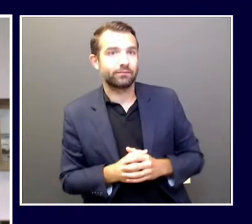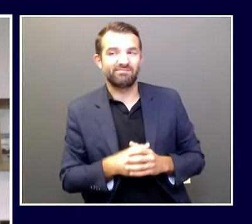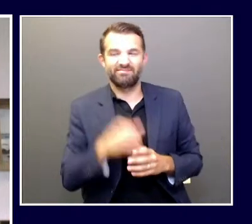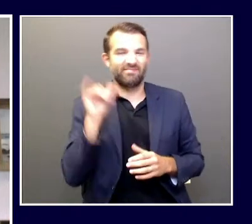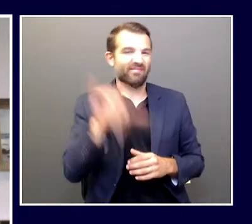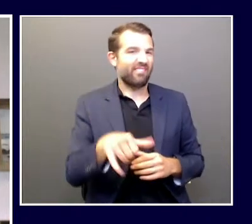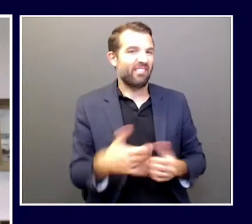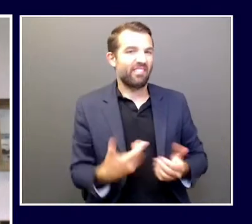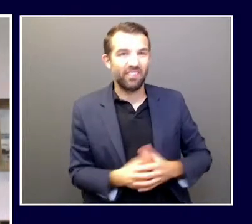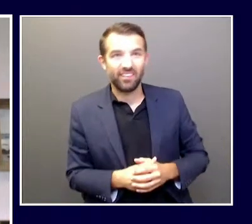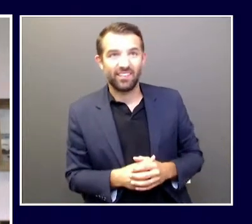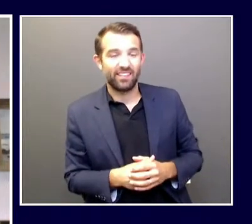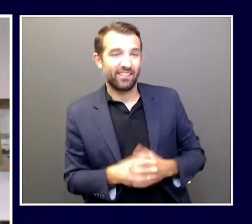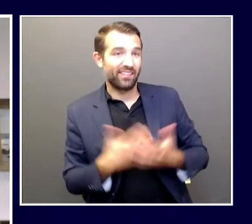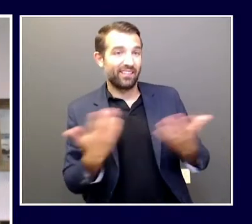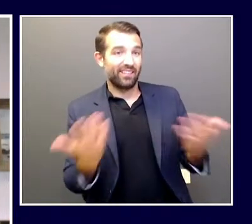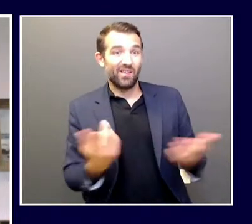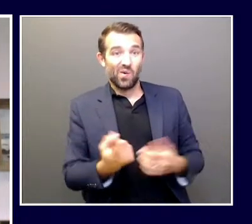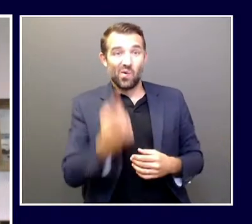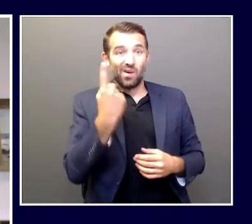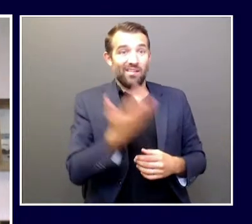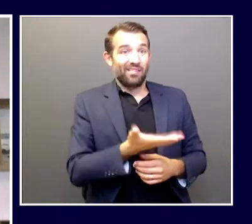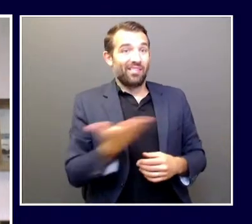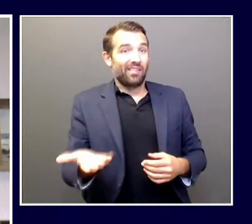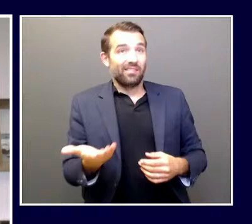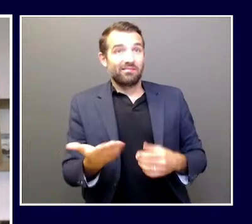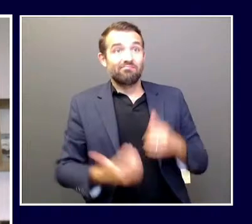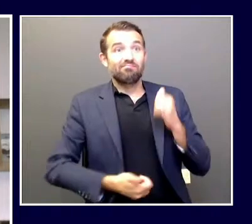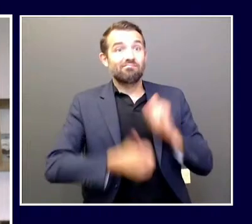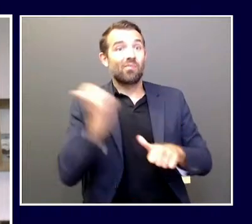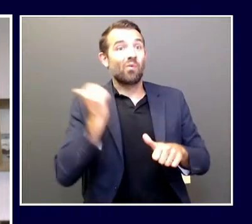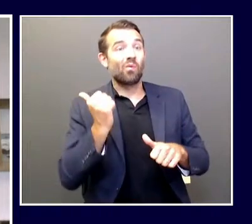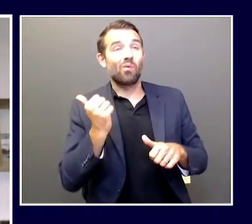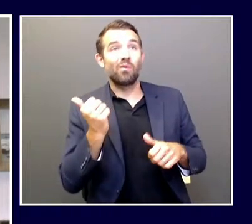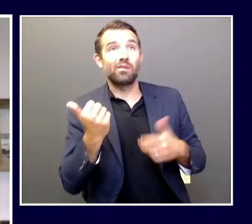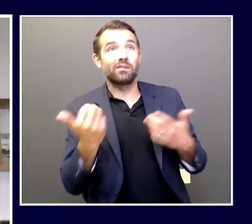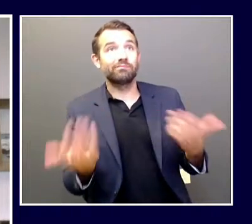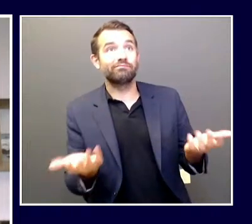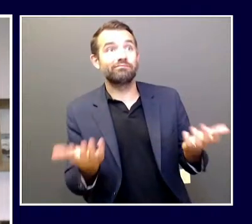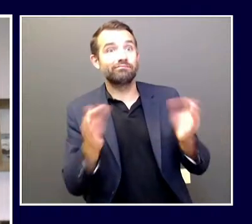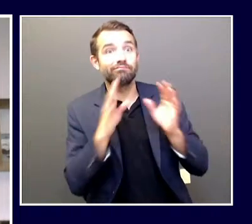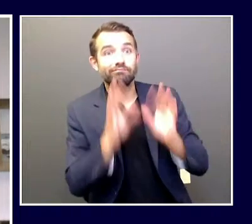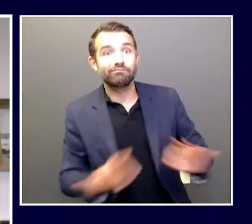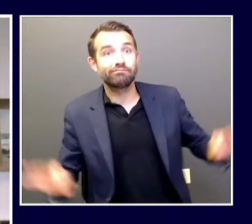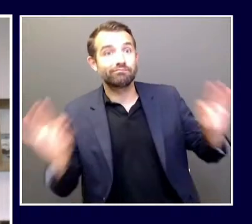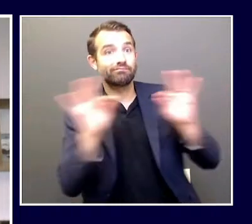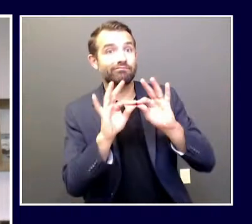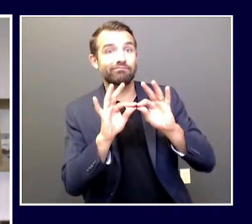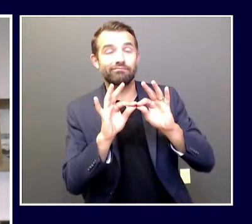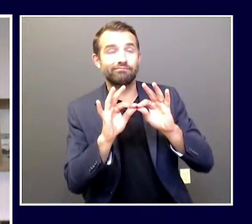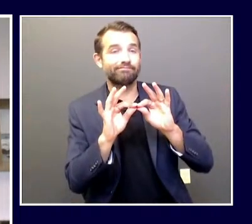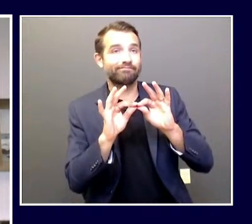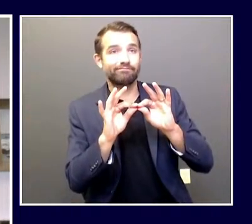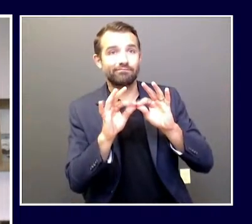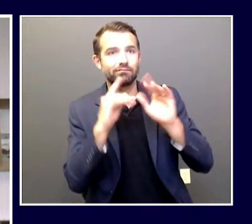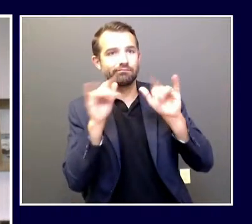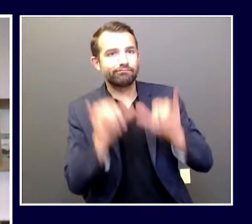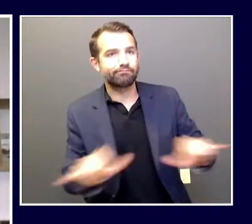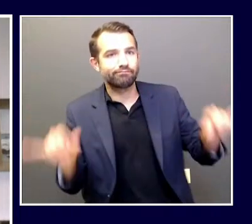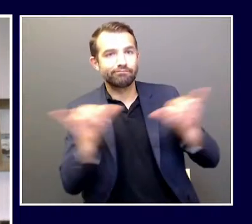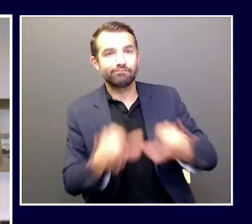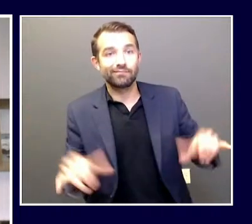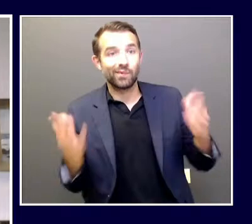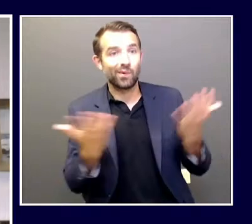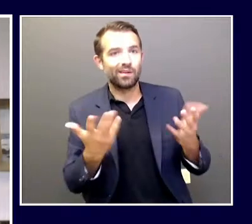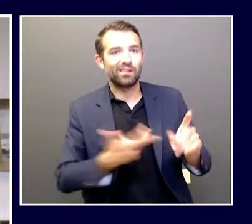changed. The best step that almost everyone can take to stay safe is to get vaccinated. And then